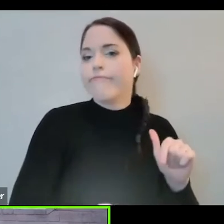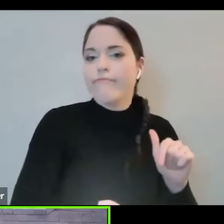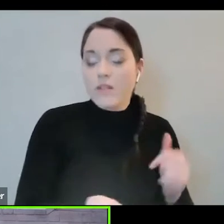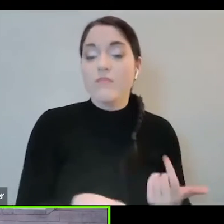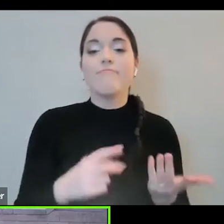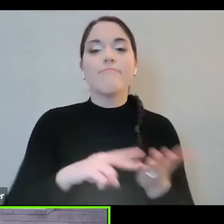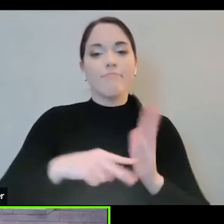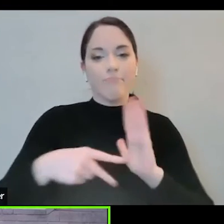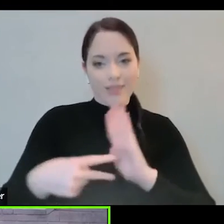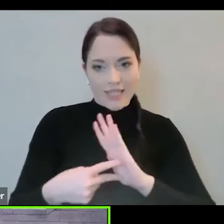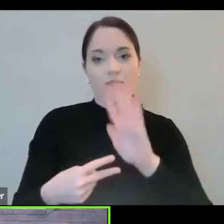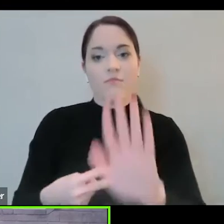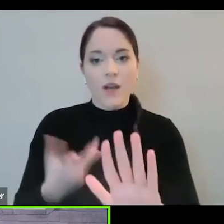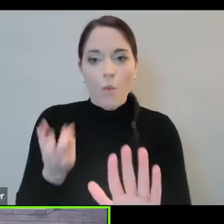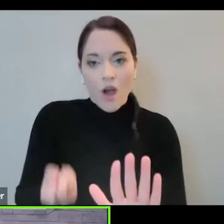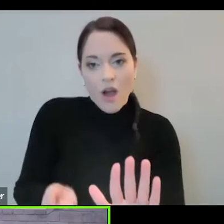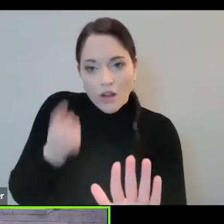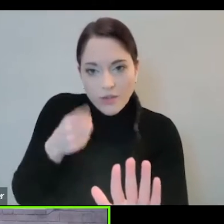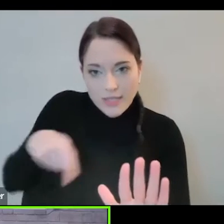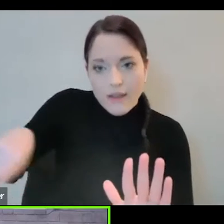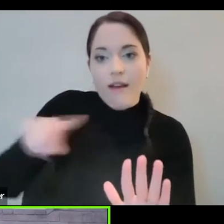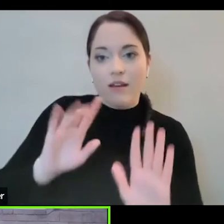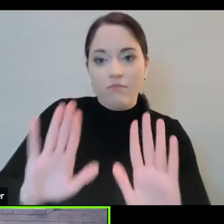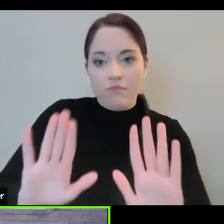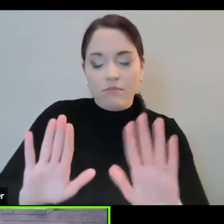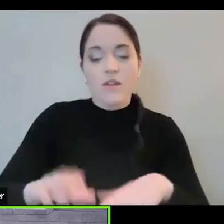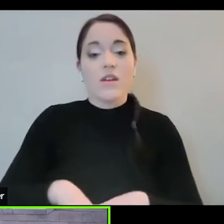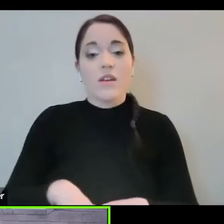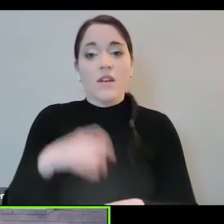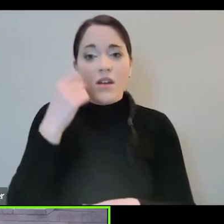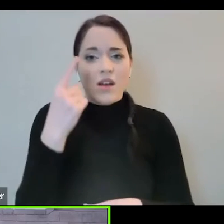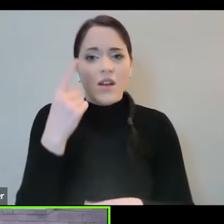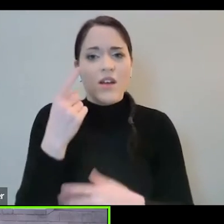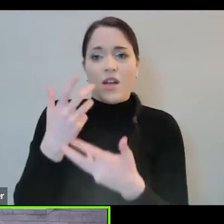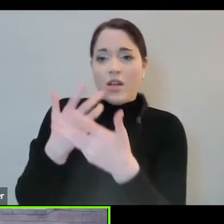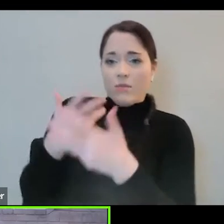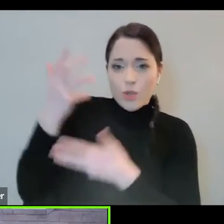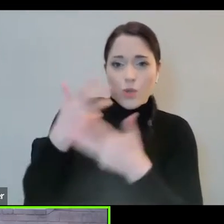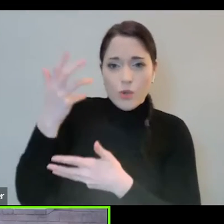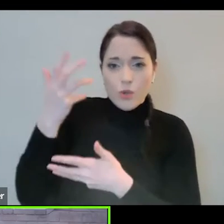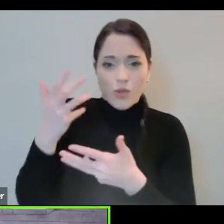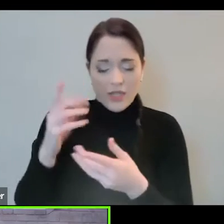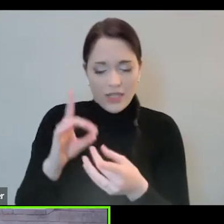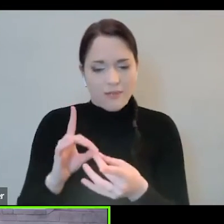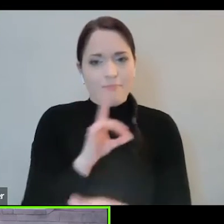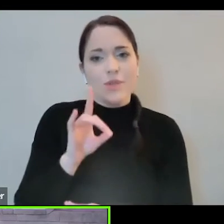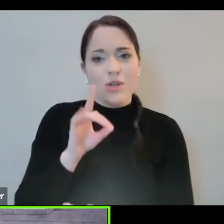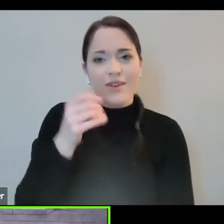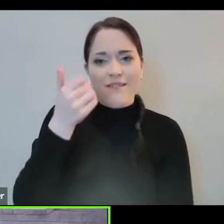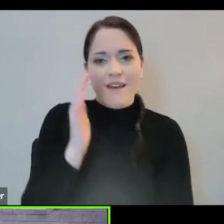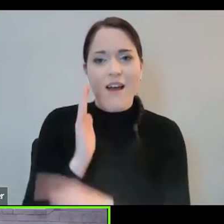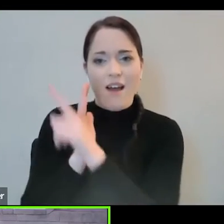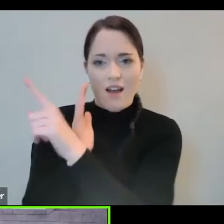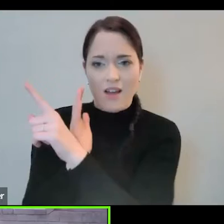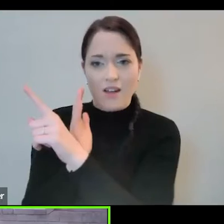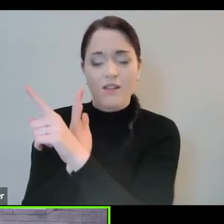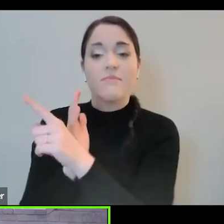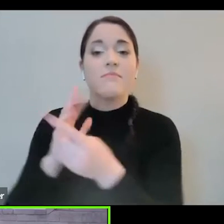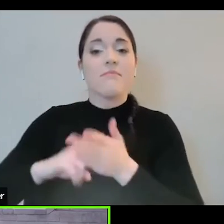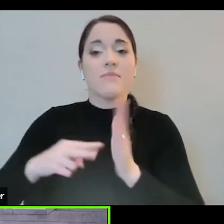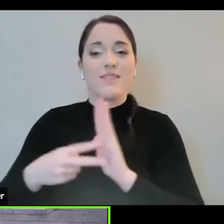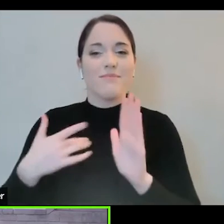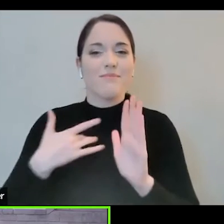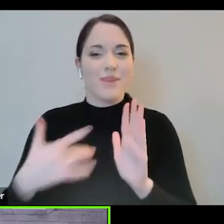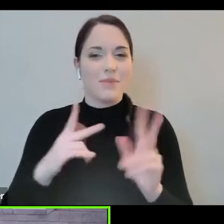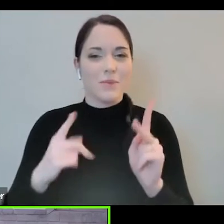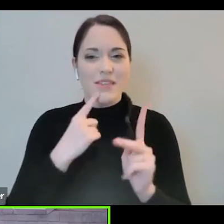I want you to understand that no one communicating by the Spirit of God ever says, "Let Jesus